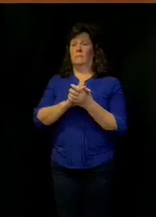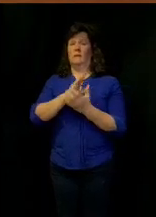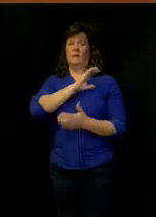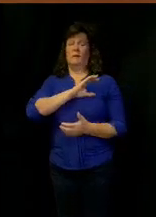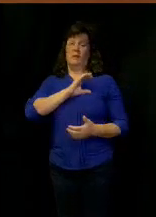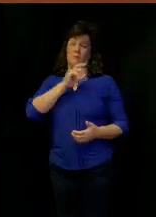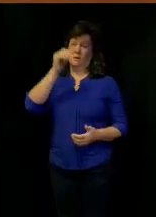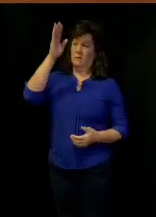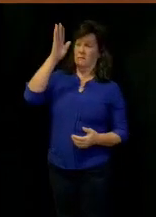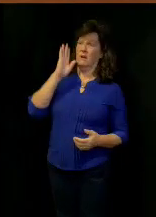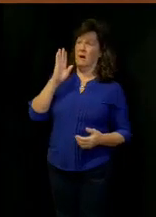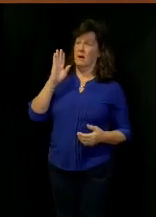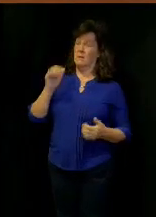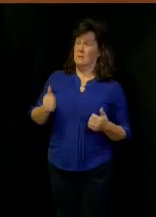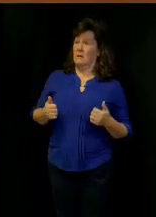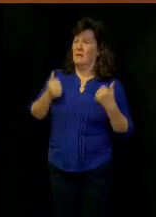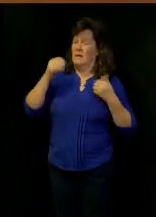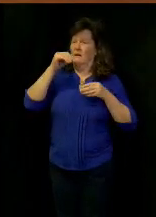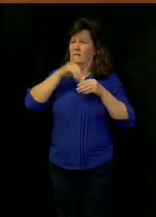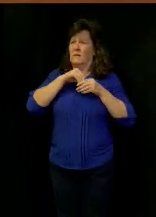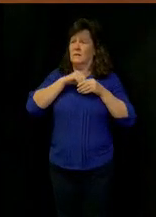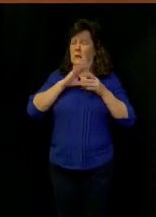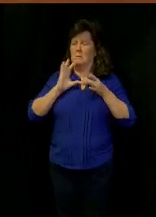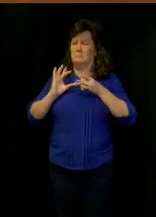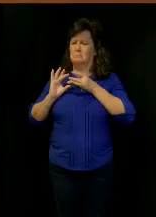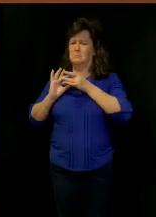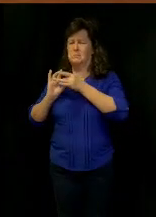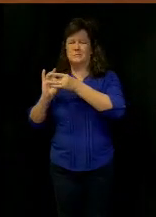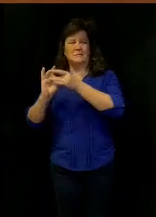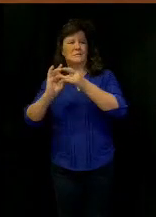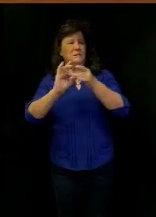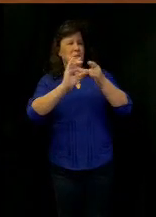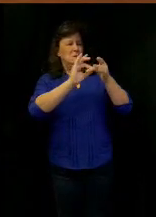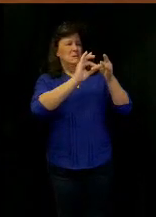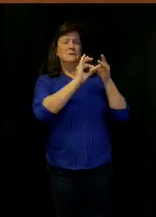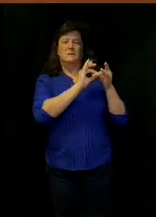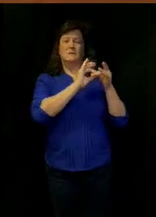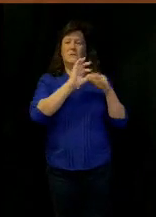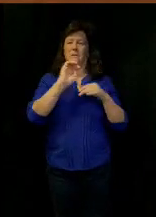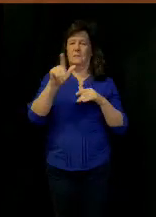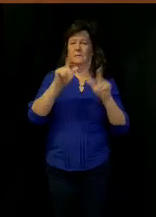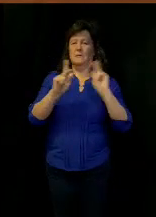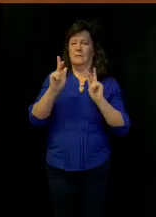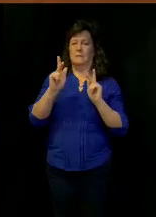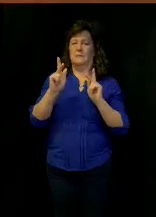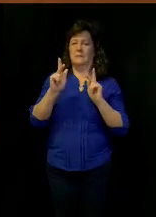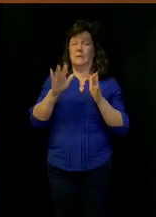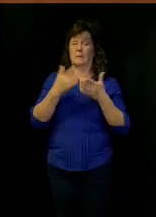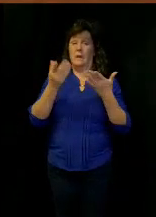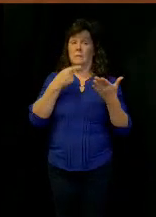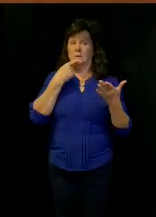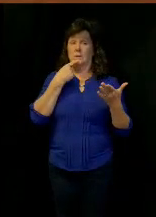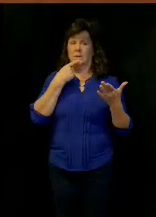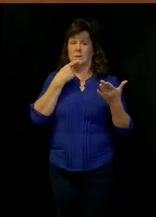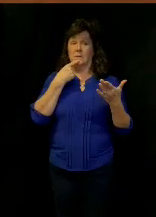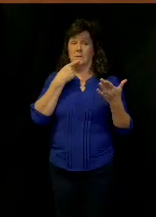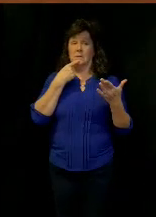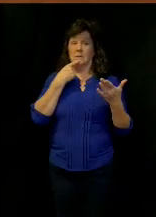of God. The nature of God is in you. This is what the Bible calls